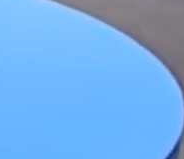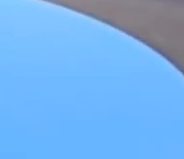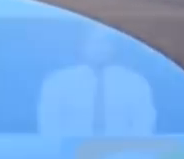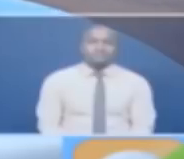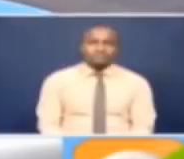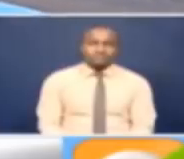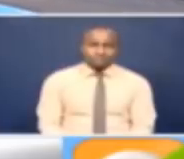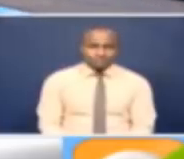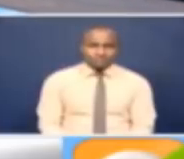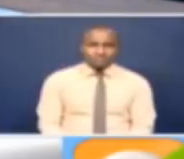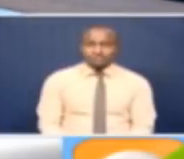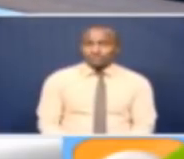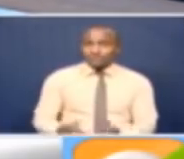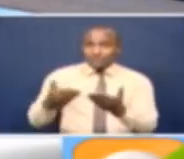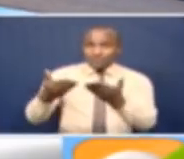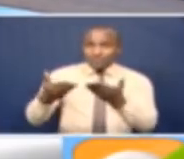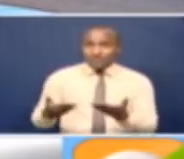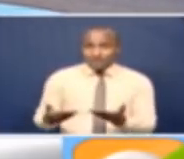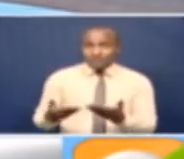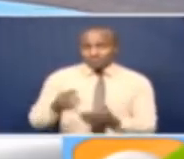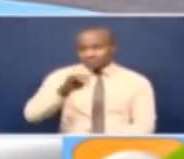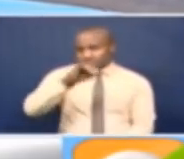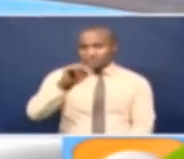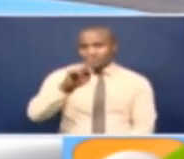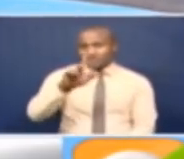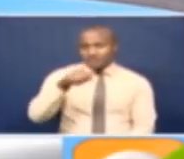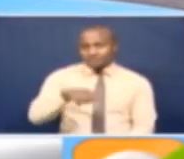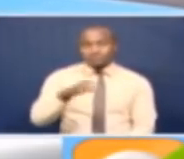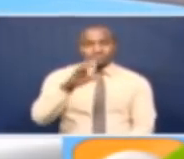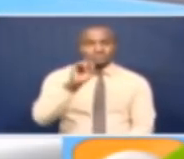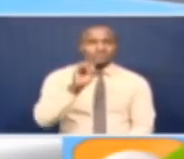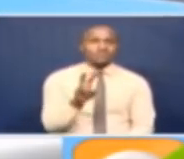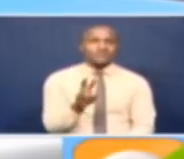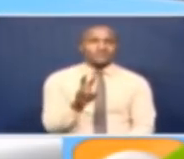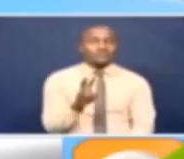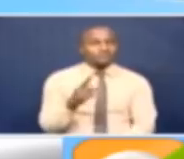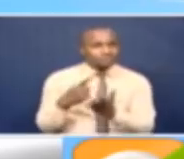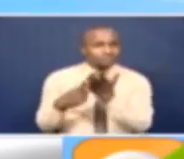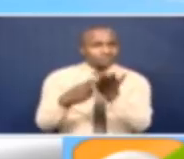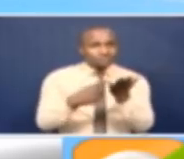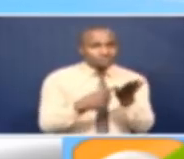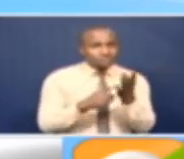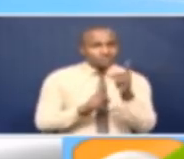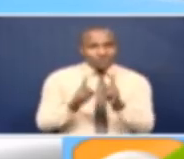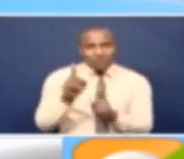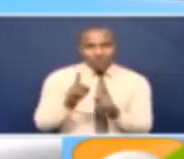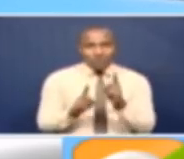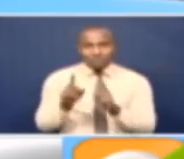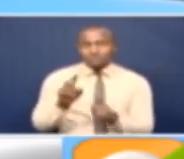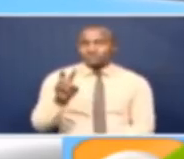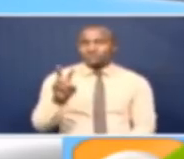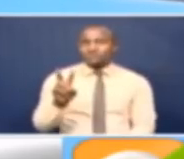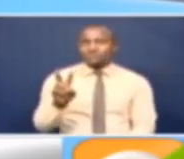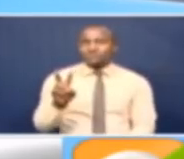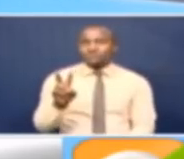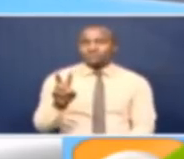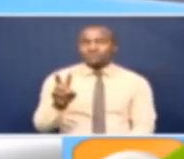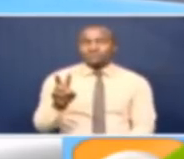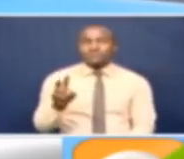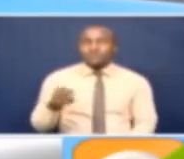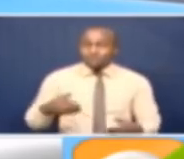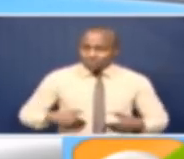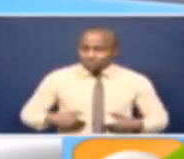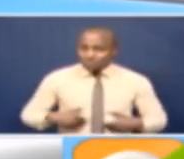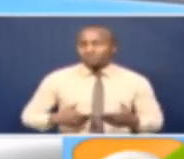welcome back to Jeff Kunange Live at Citizen Television. It's a heated discussion tonight with two young, I would say, legislators,